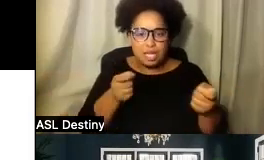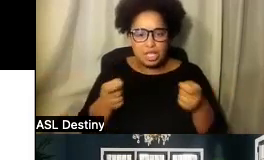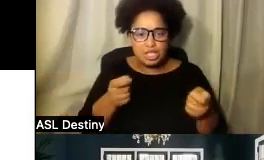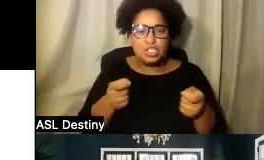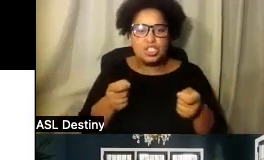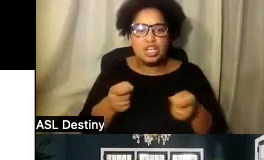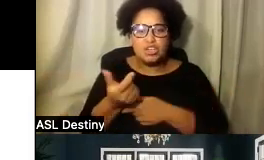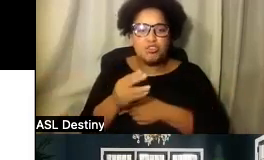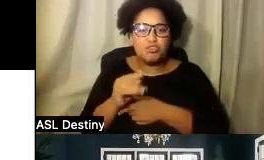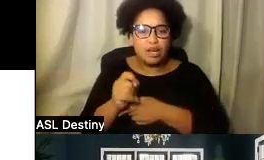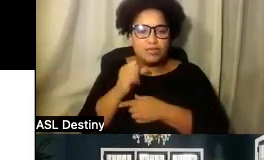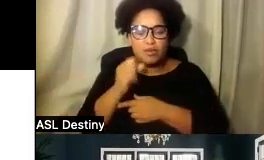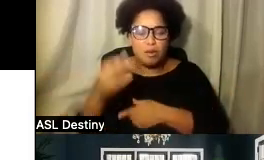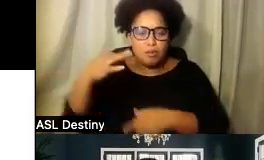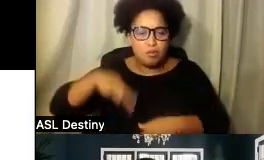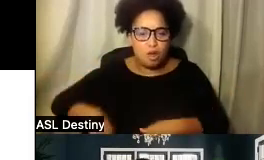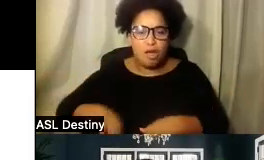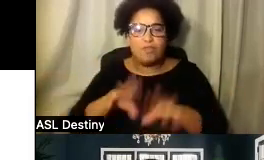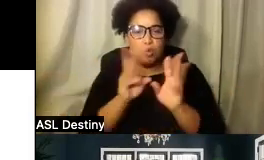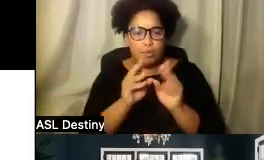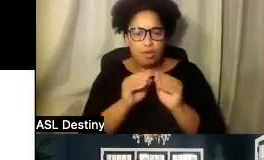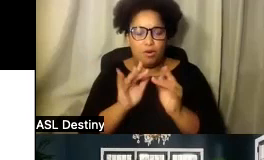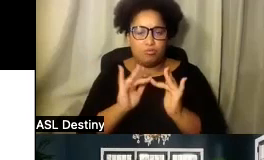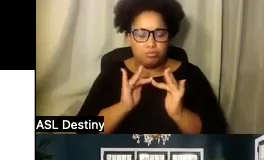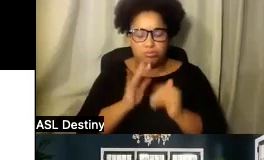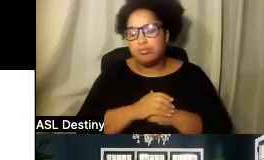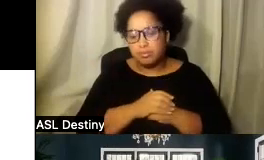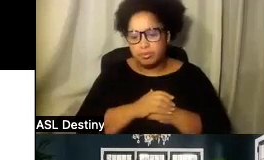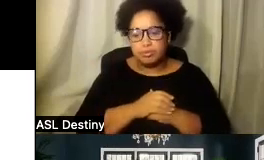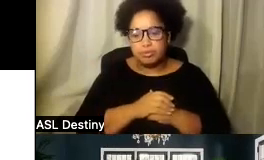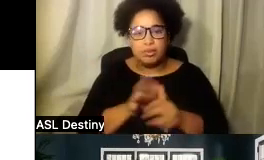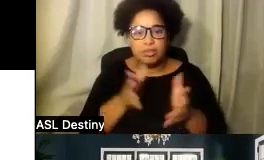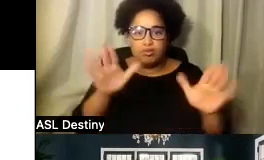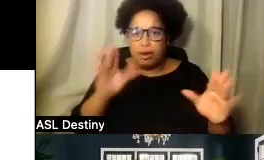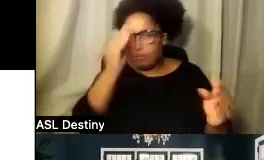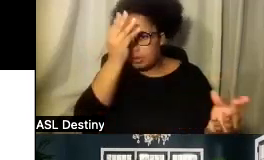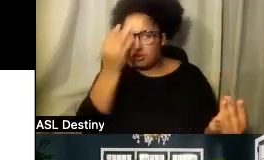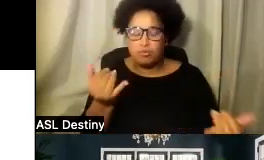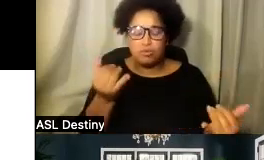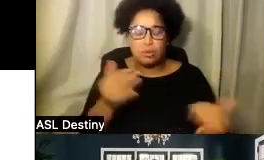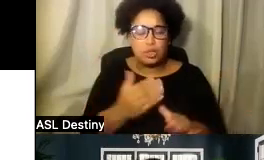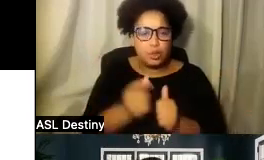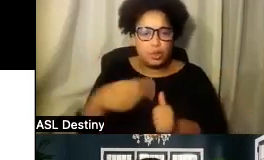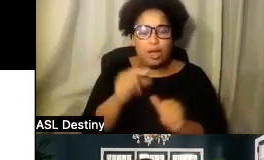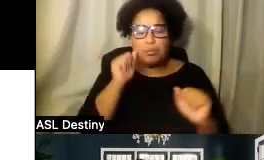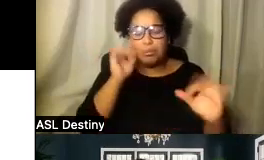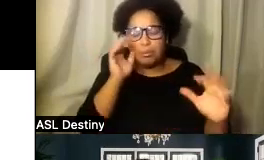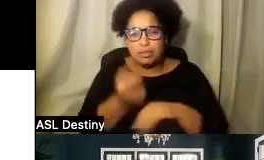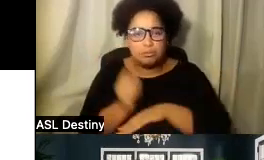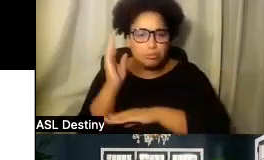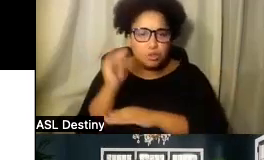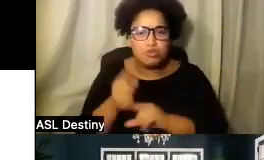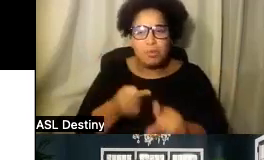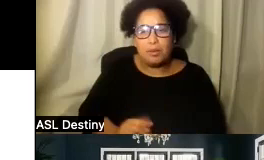Nonprofit webinar. So we have a lot of great information to share with you and some terrific speakers who can talk from